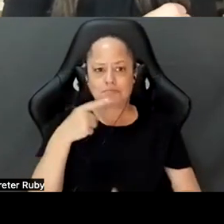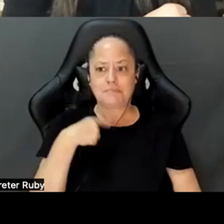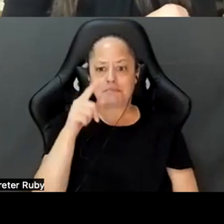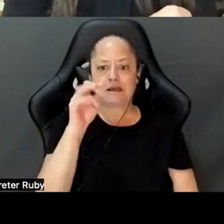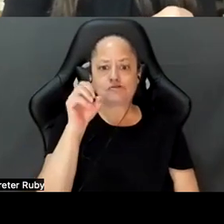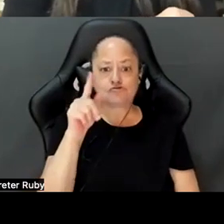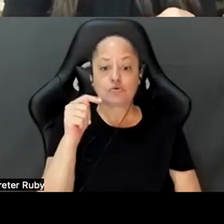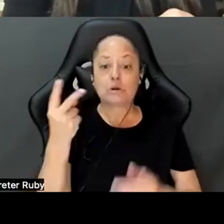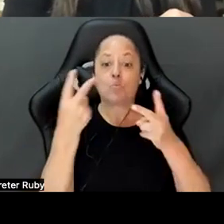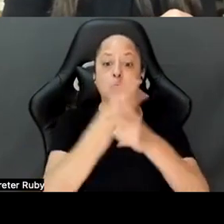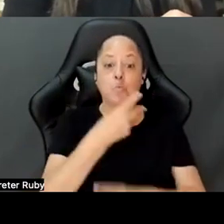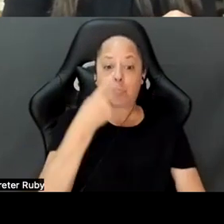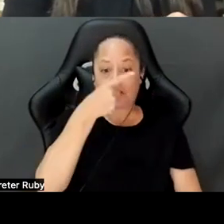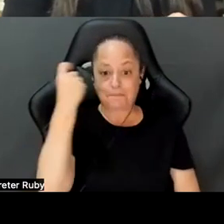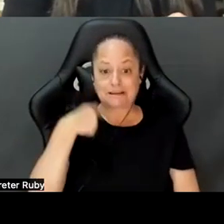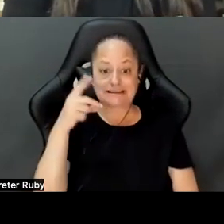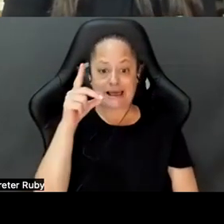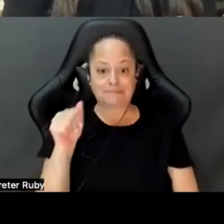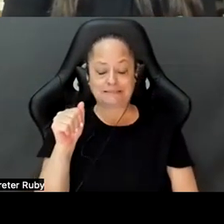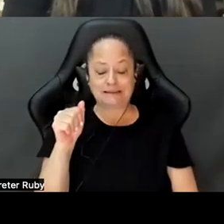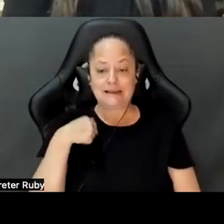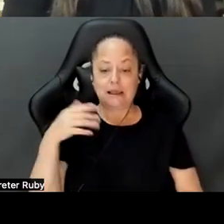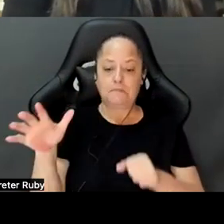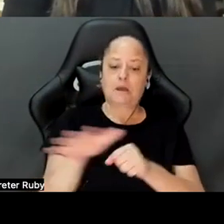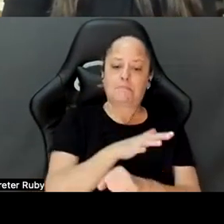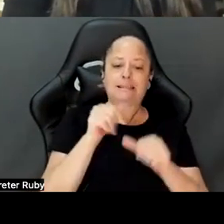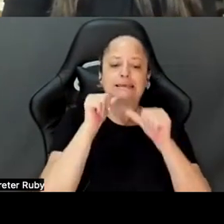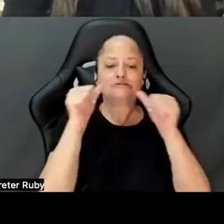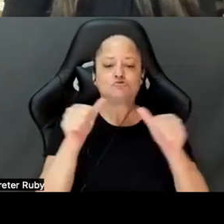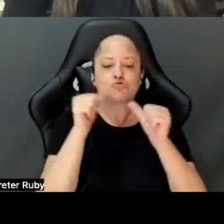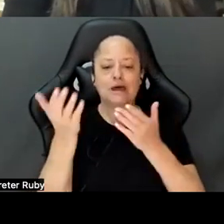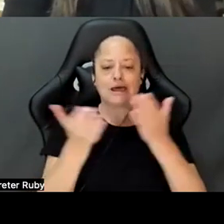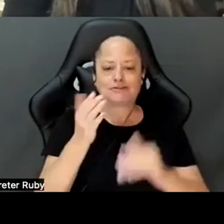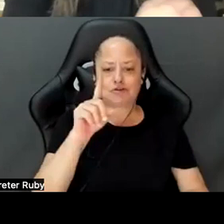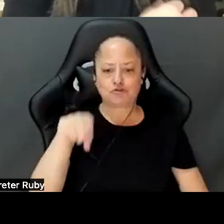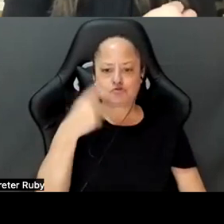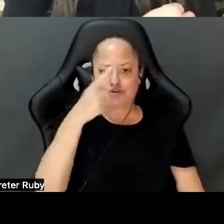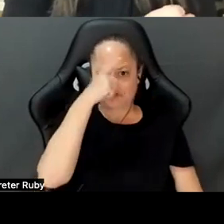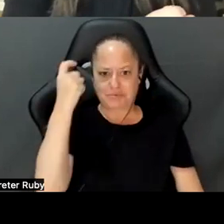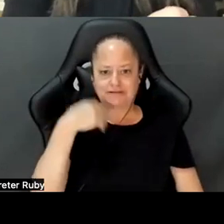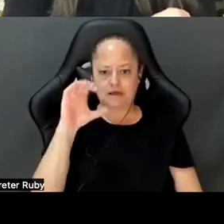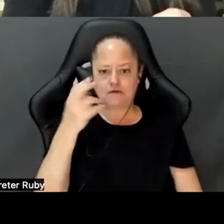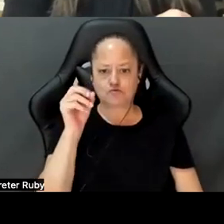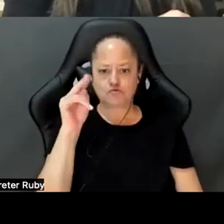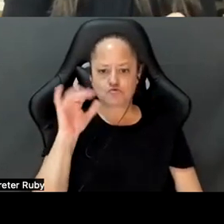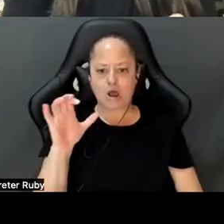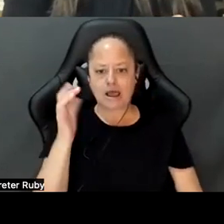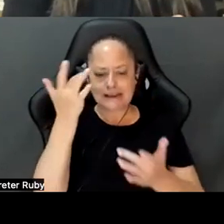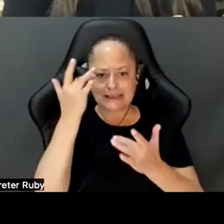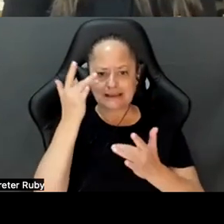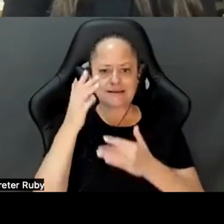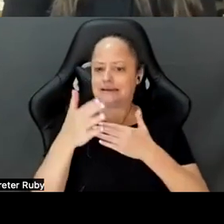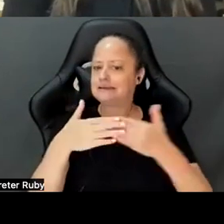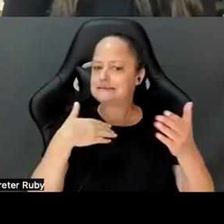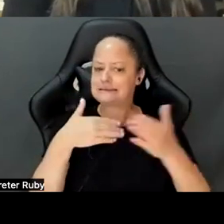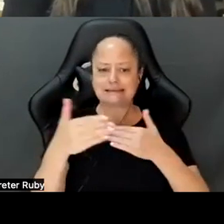being disabled? Am I being completely denied services just because I have a chronic illness? it doesn't matter.